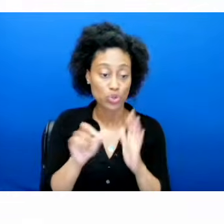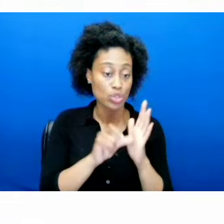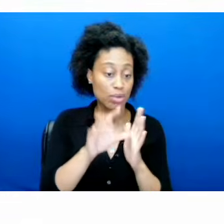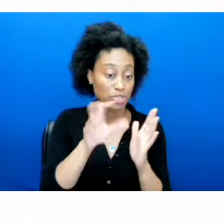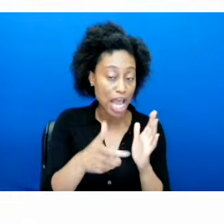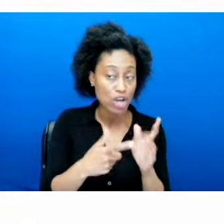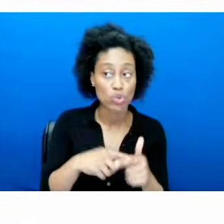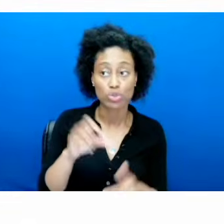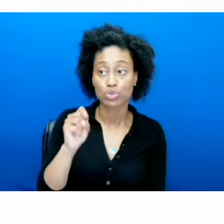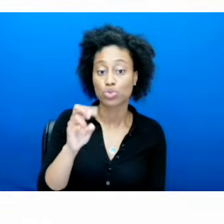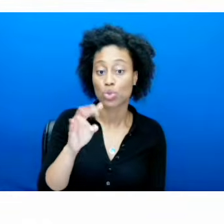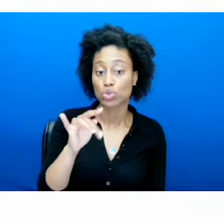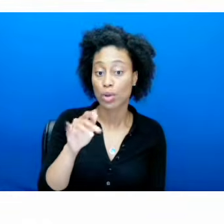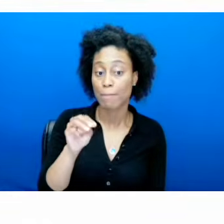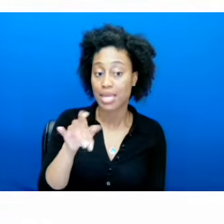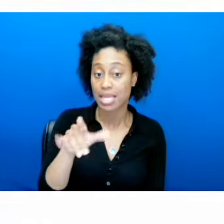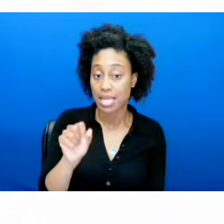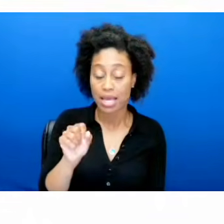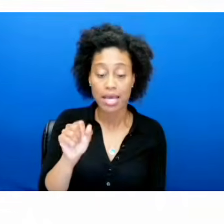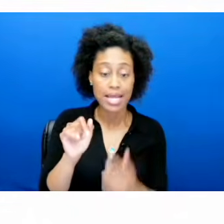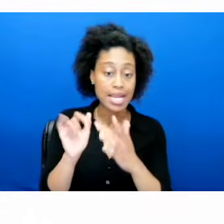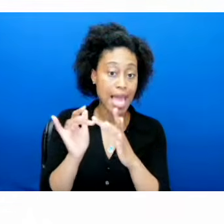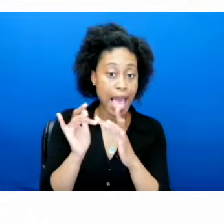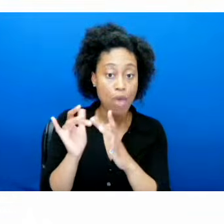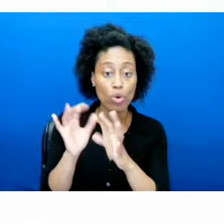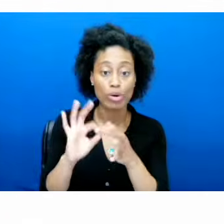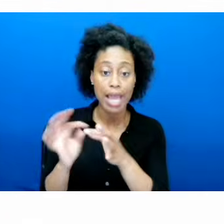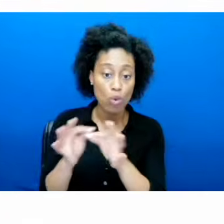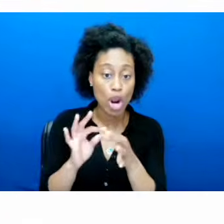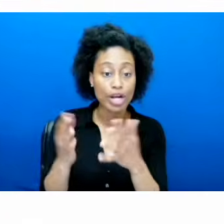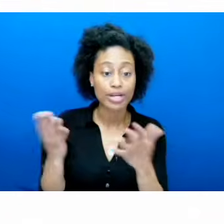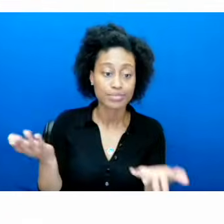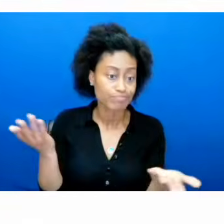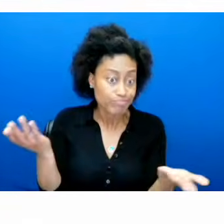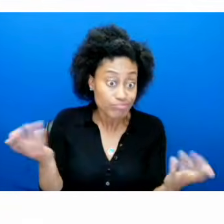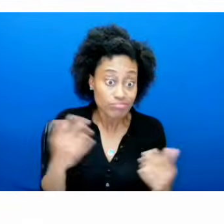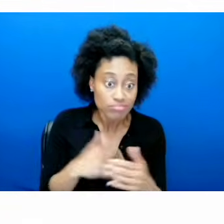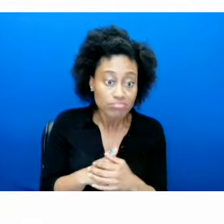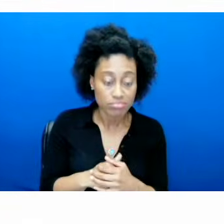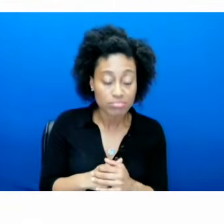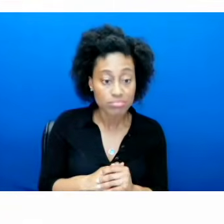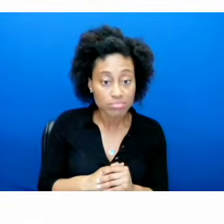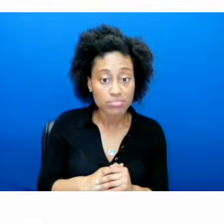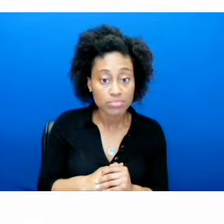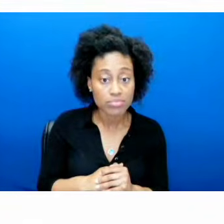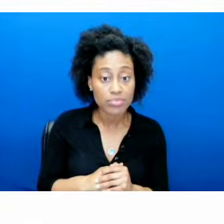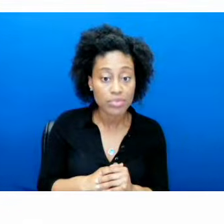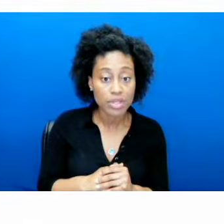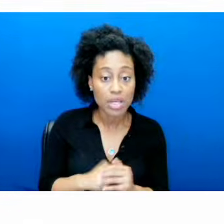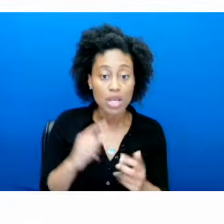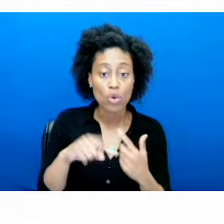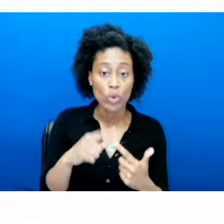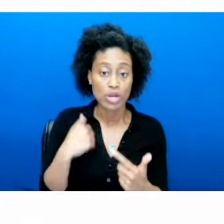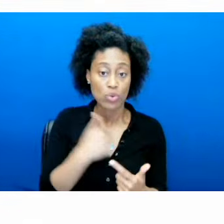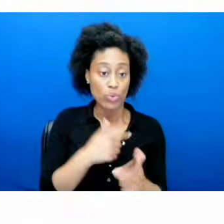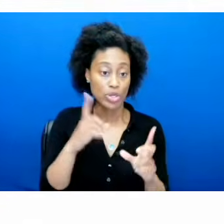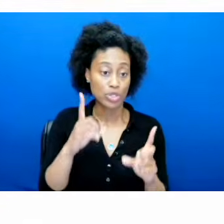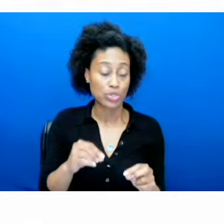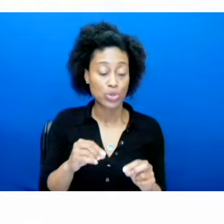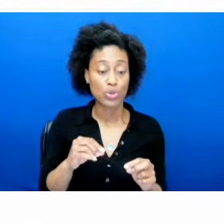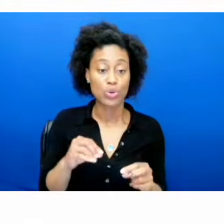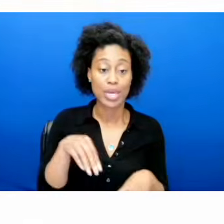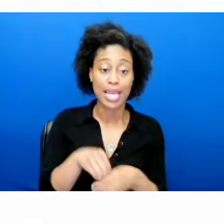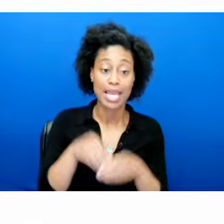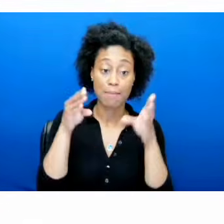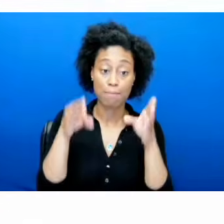media networks. So yeah, and then when we do in-person events,